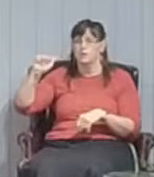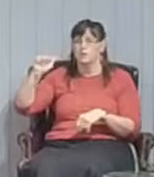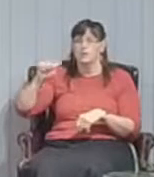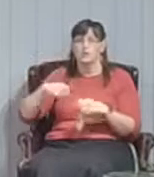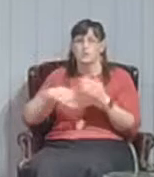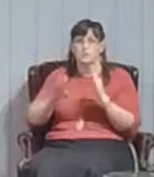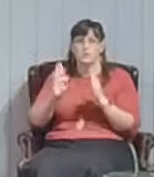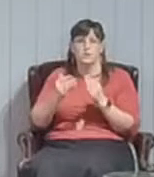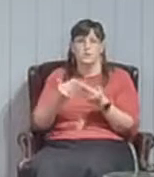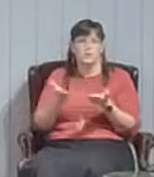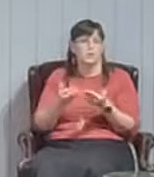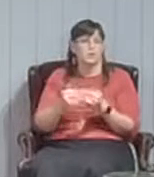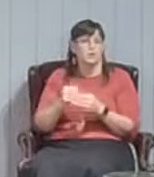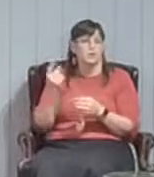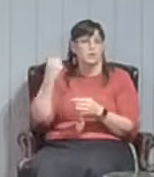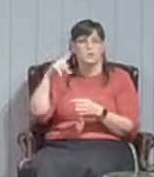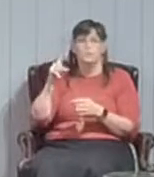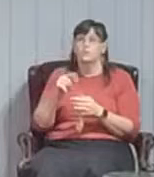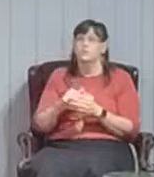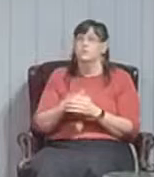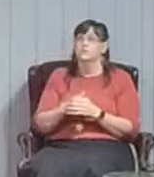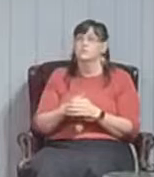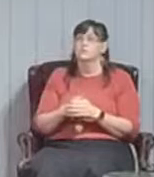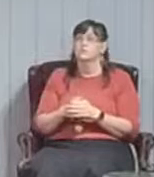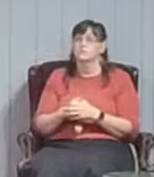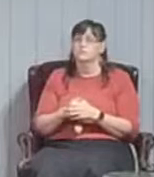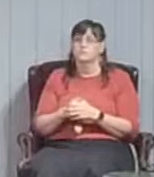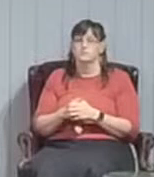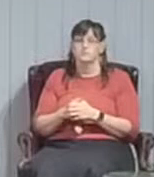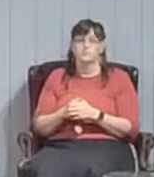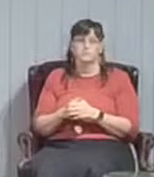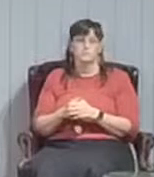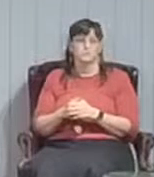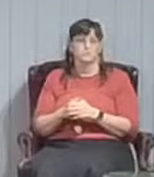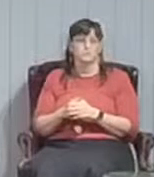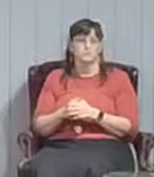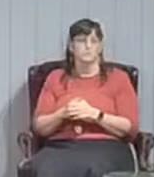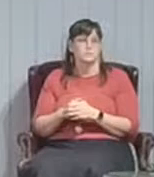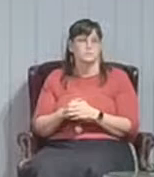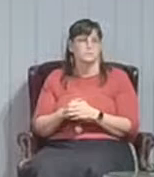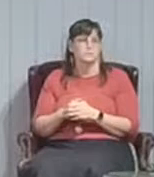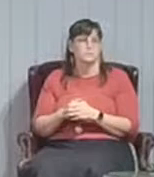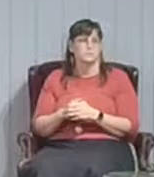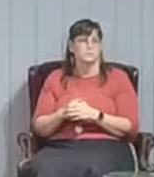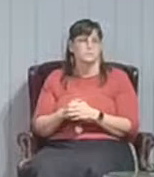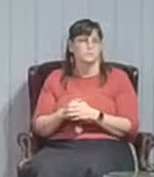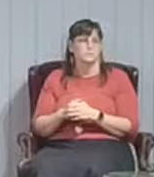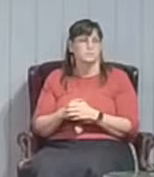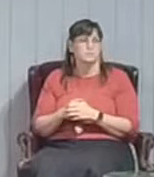many years. How many years have I been going? As long as how old is Bohannon?